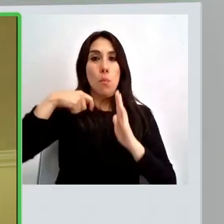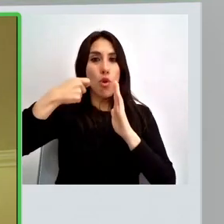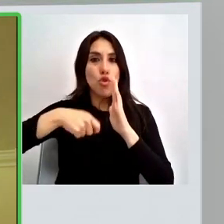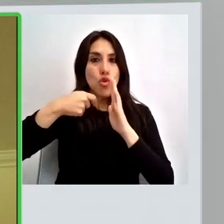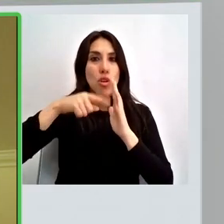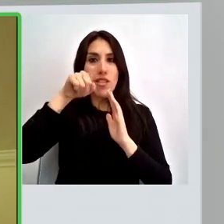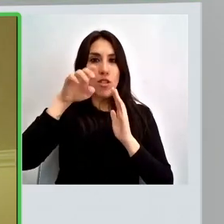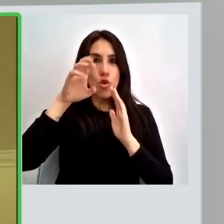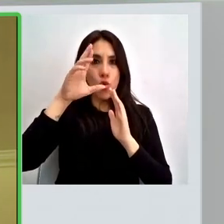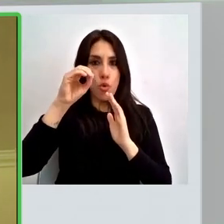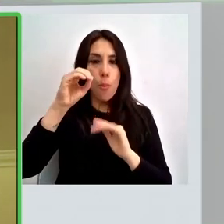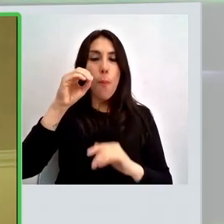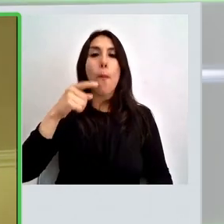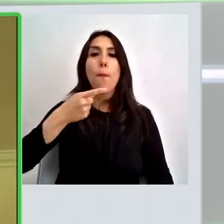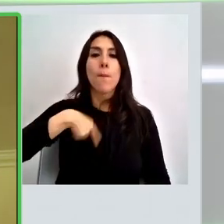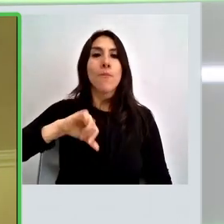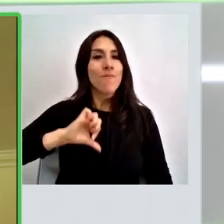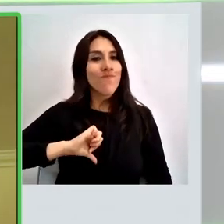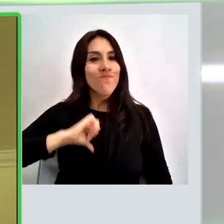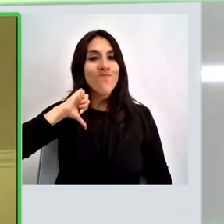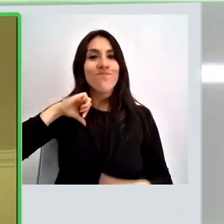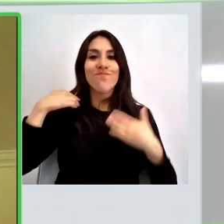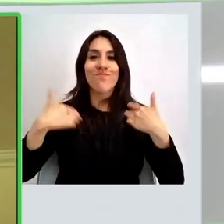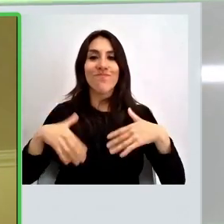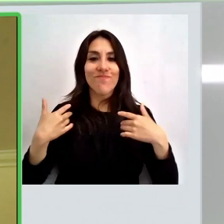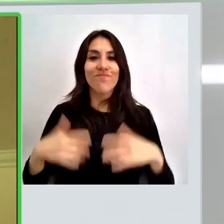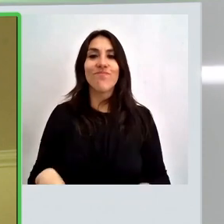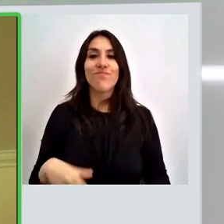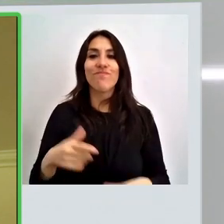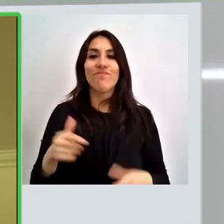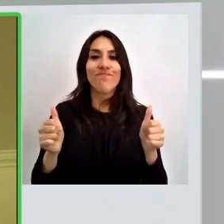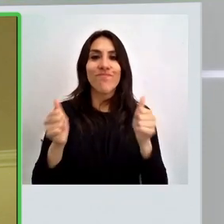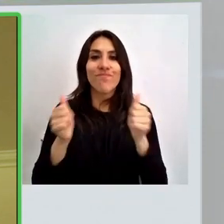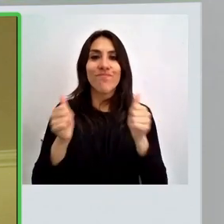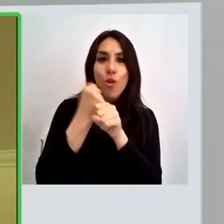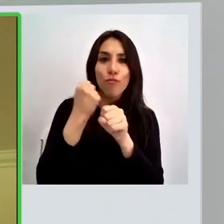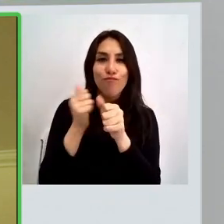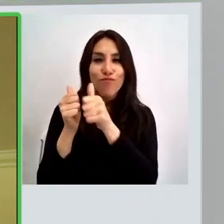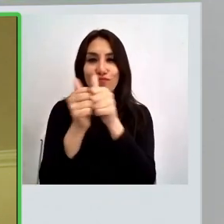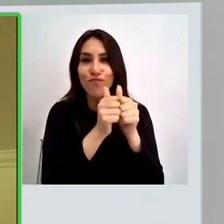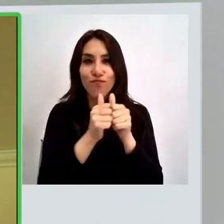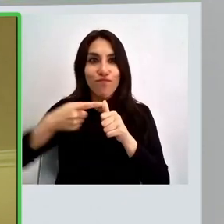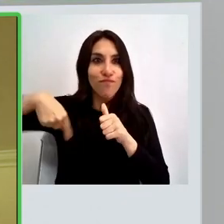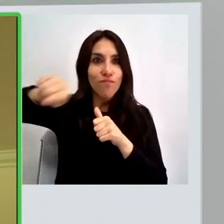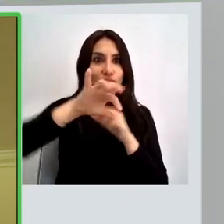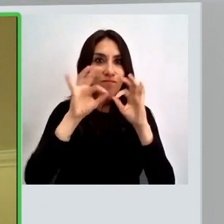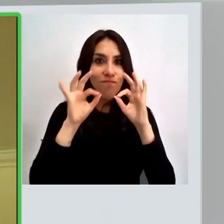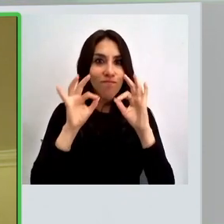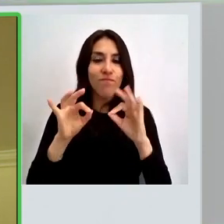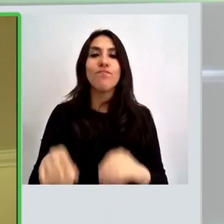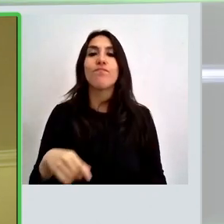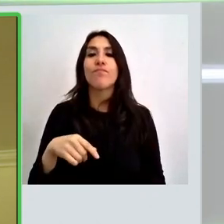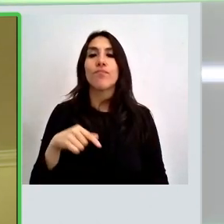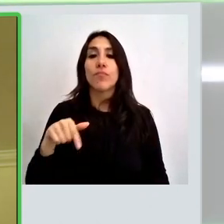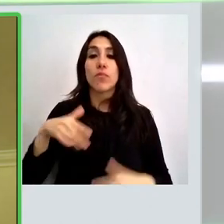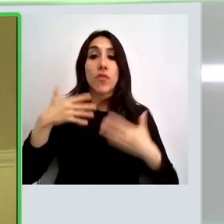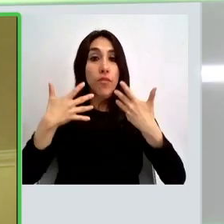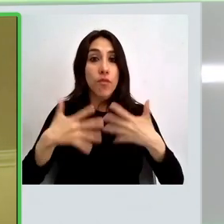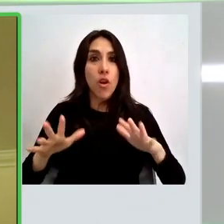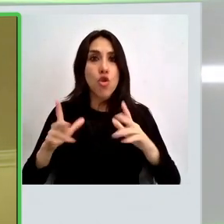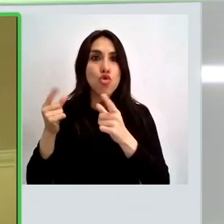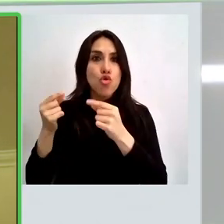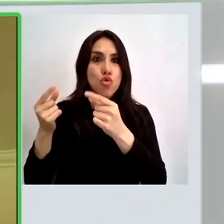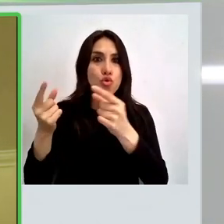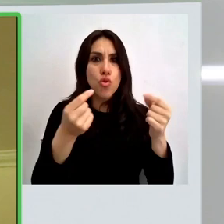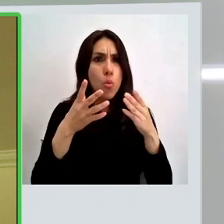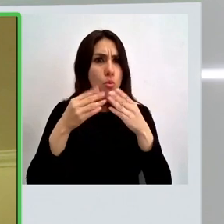them in so many efforts to break down barriers on people